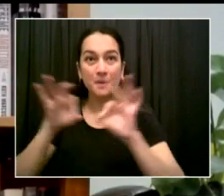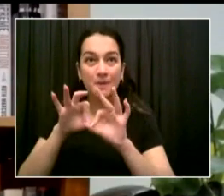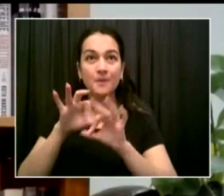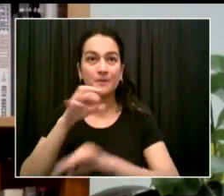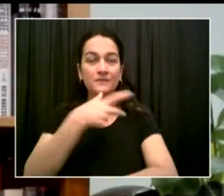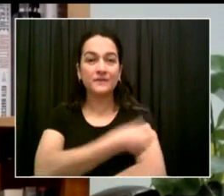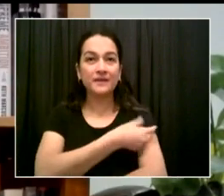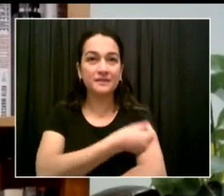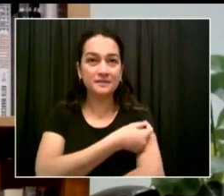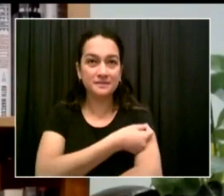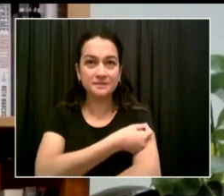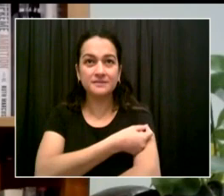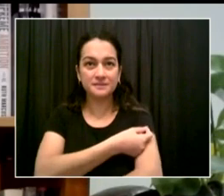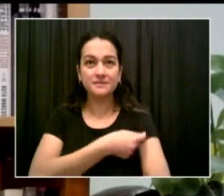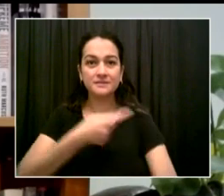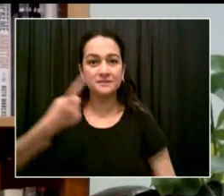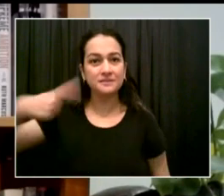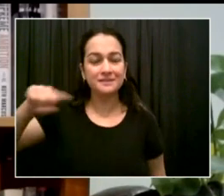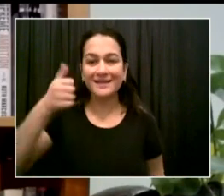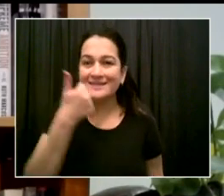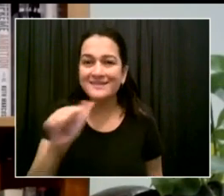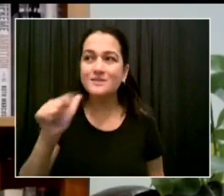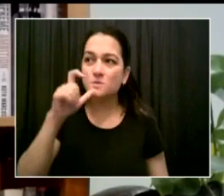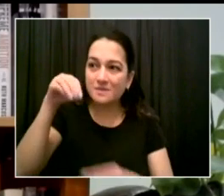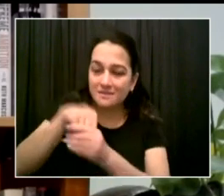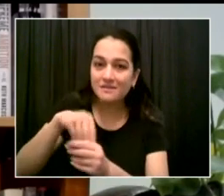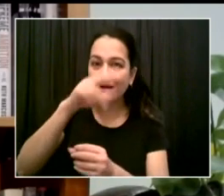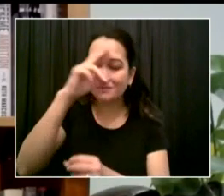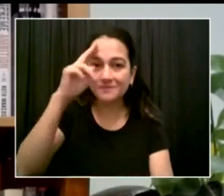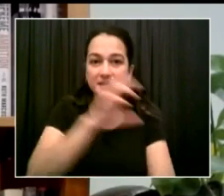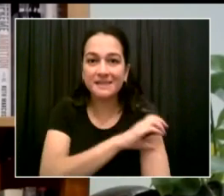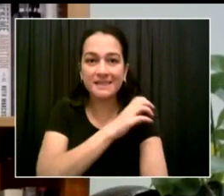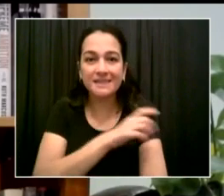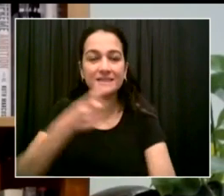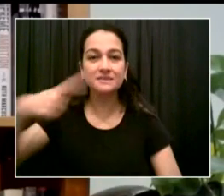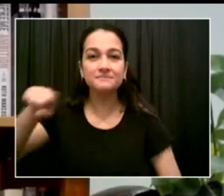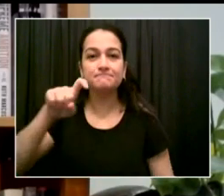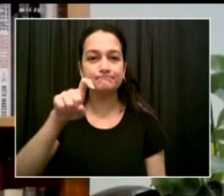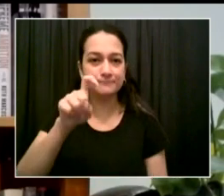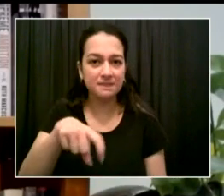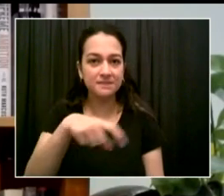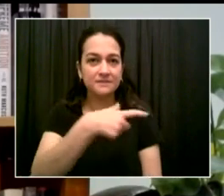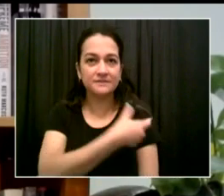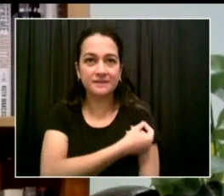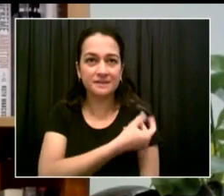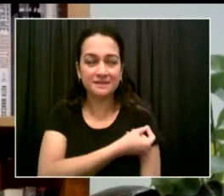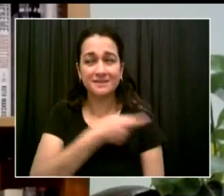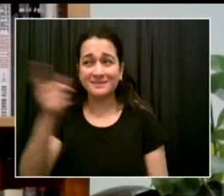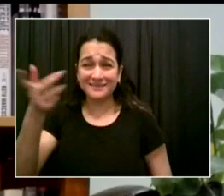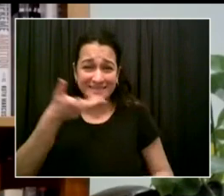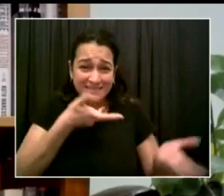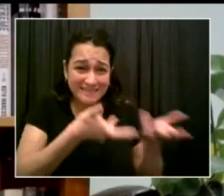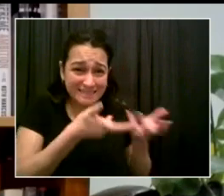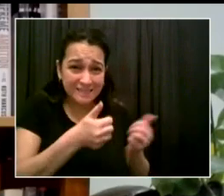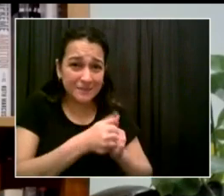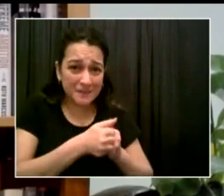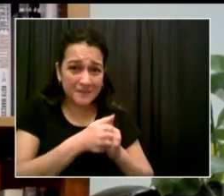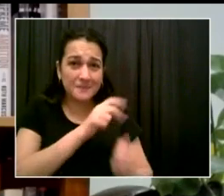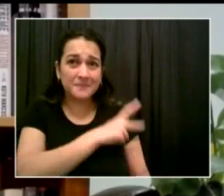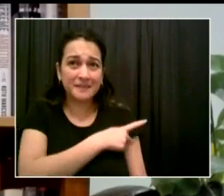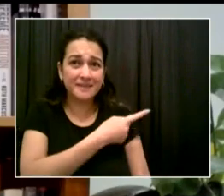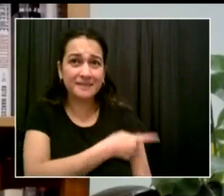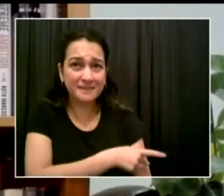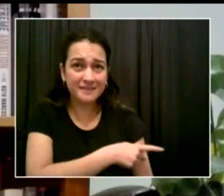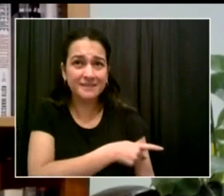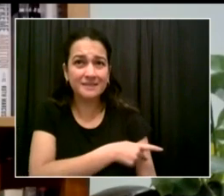a hospital, a long-term care facility, a physician's office, the essence of our ethical obligation is to put patients first, to do